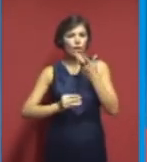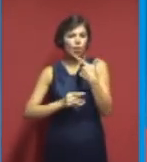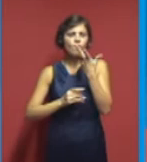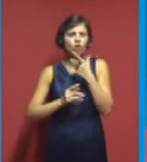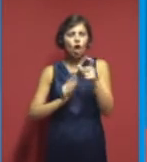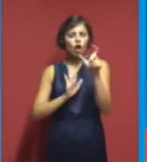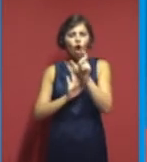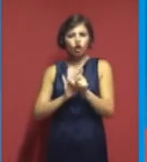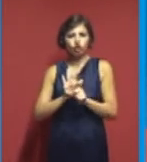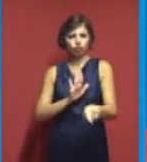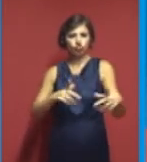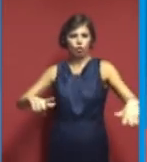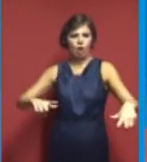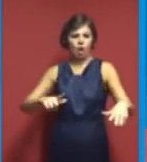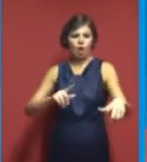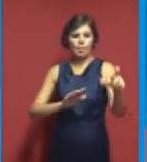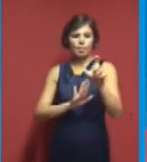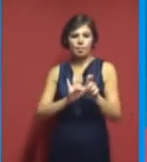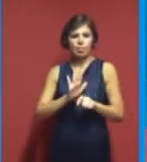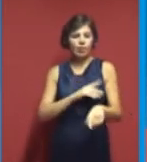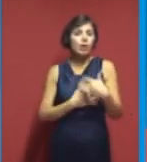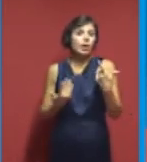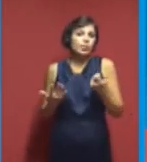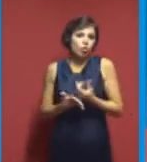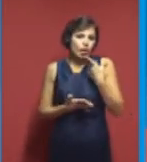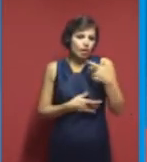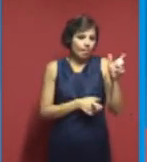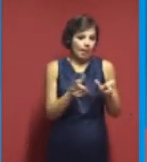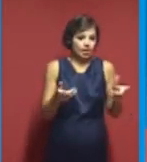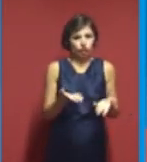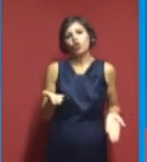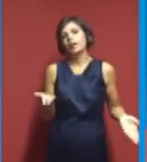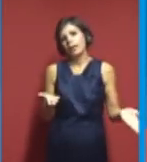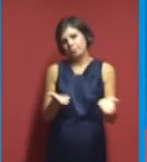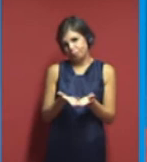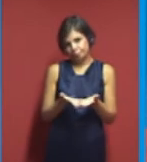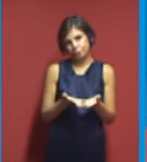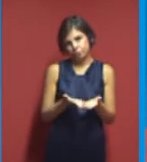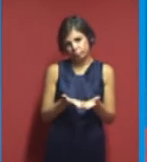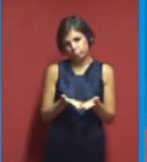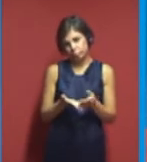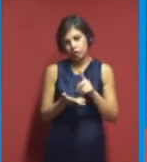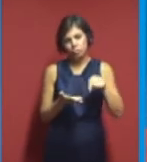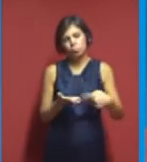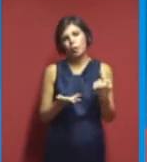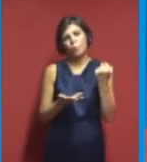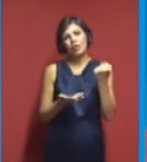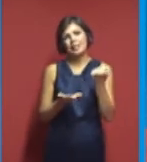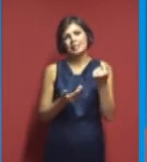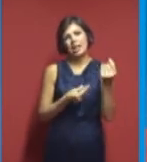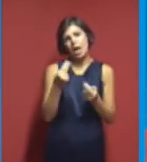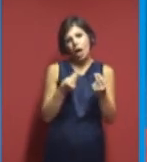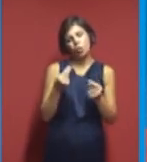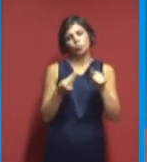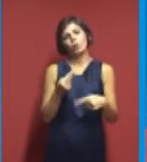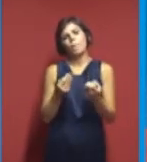that we are having to now, we have people, information going around, computation in our hands, and production capabilities, and this is where we are entering, the high-tech medieval tech,